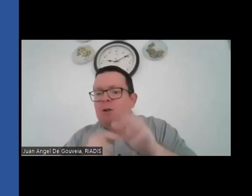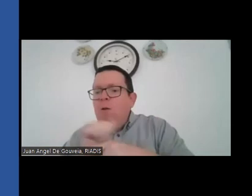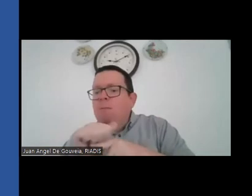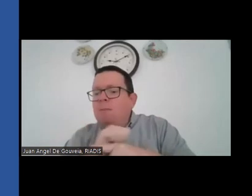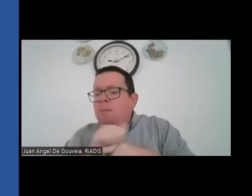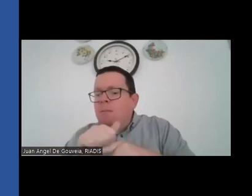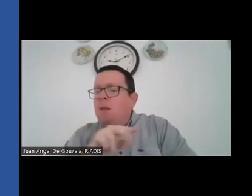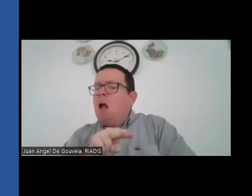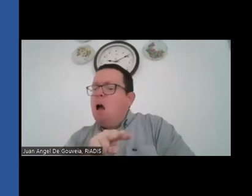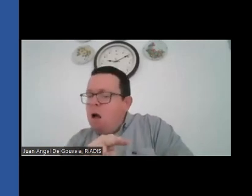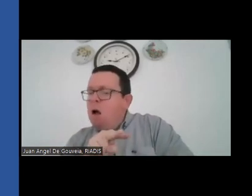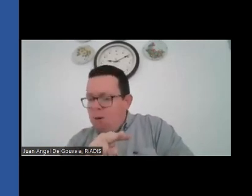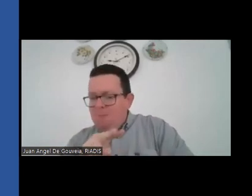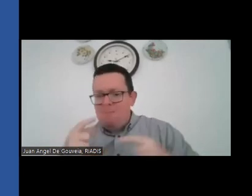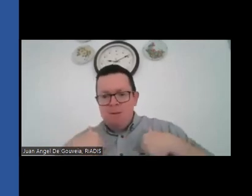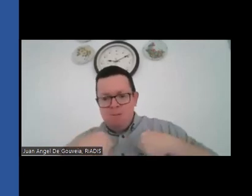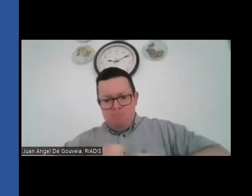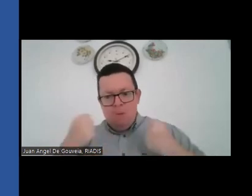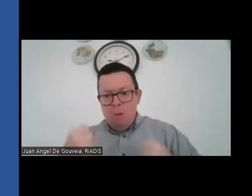Next, please.